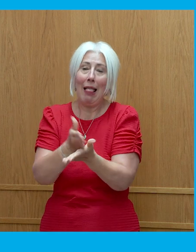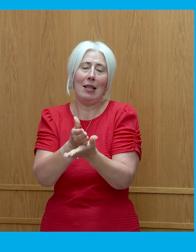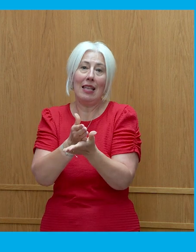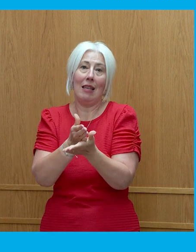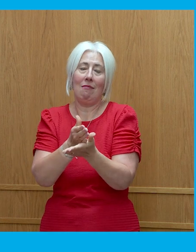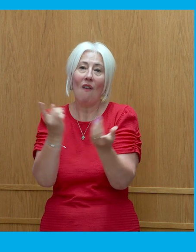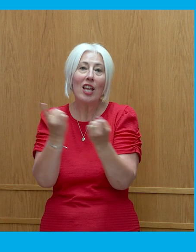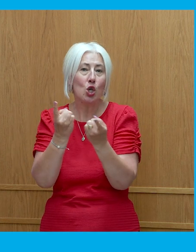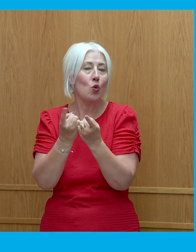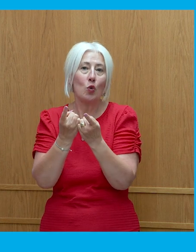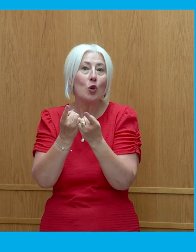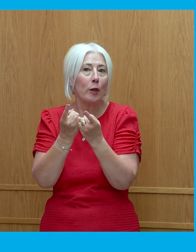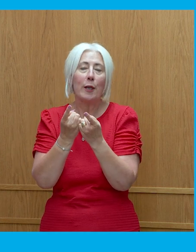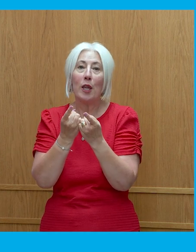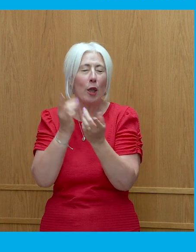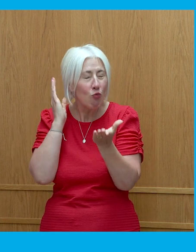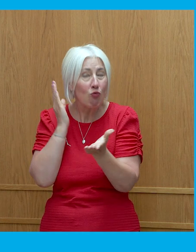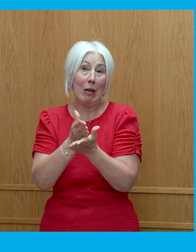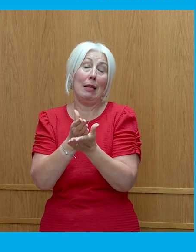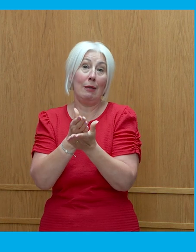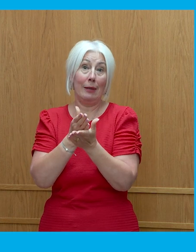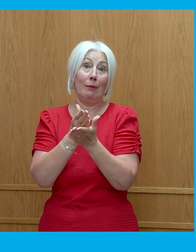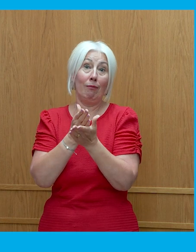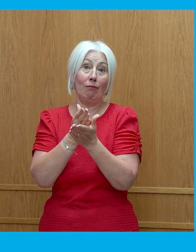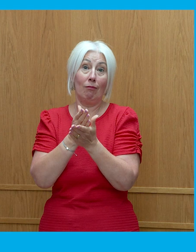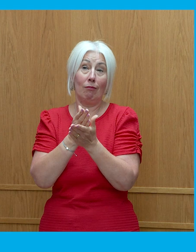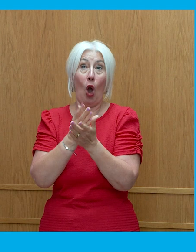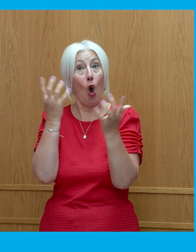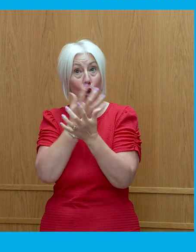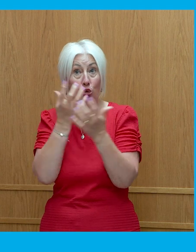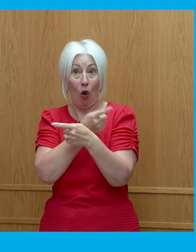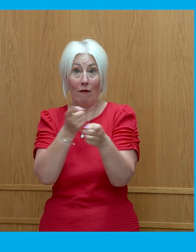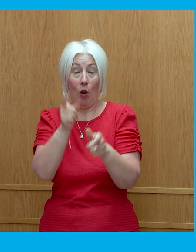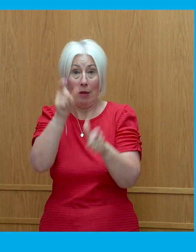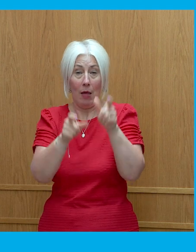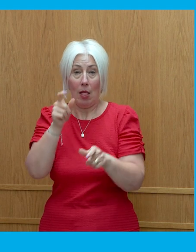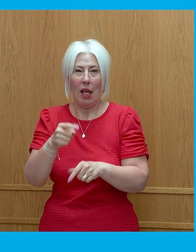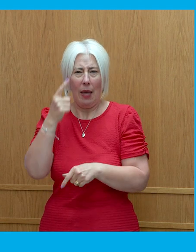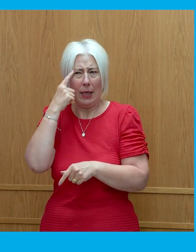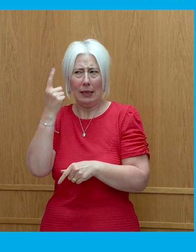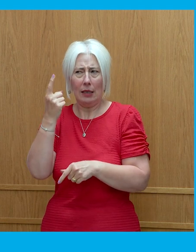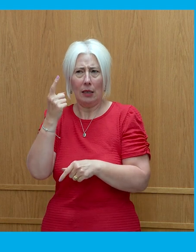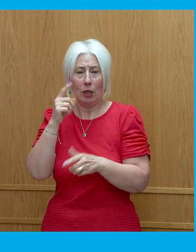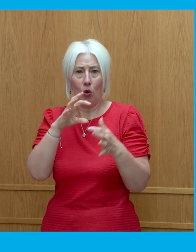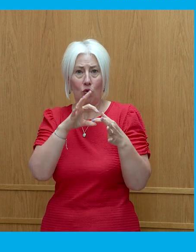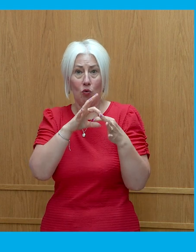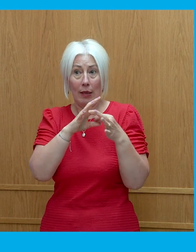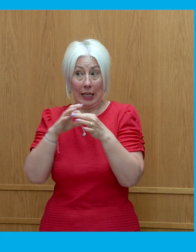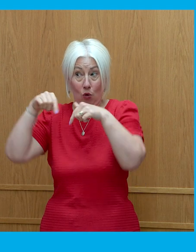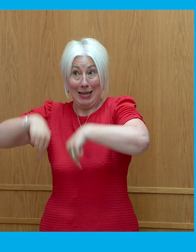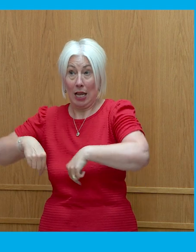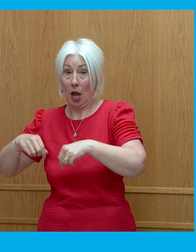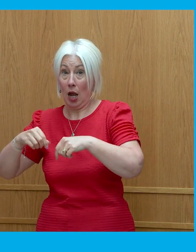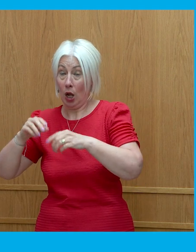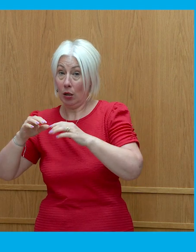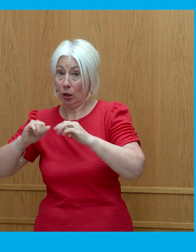an issue that, you know, is really concerning to people. And I think there's a related housing issue here as well.